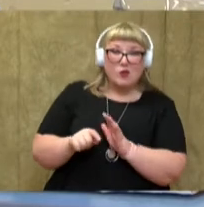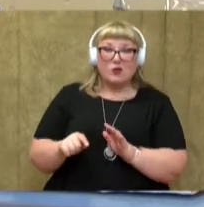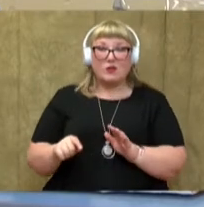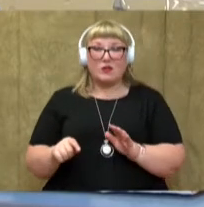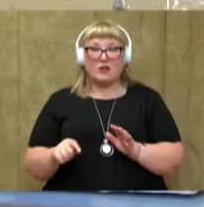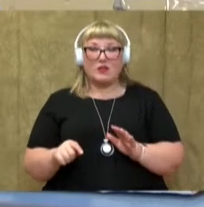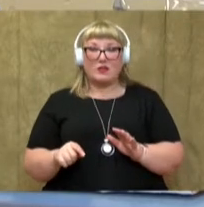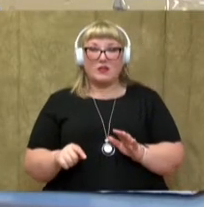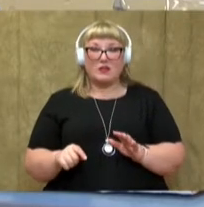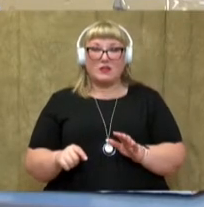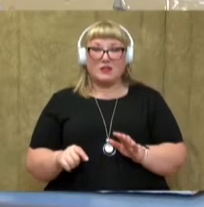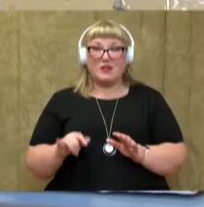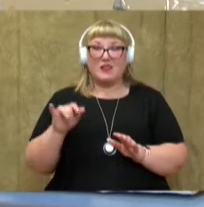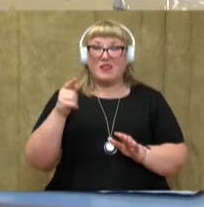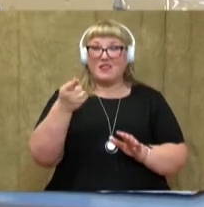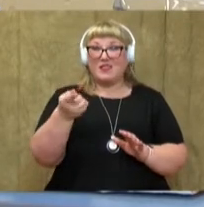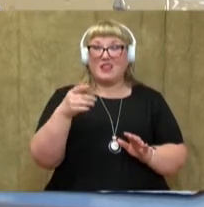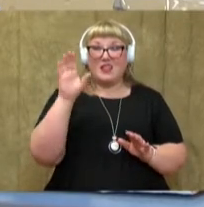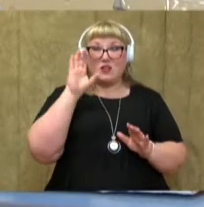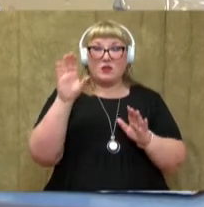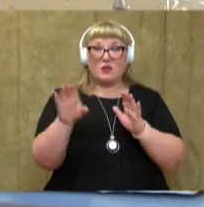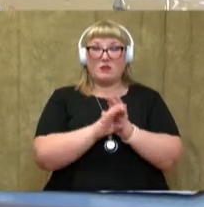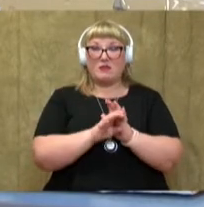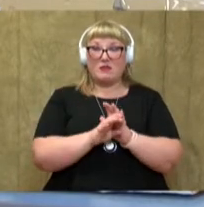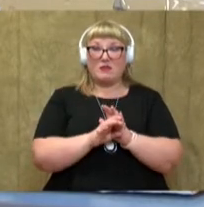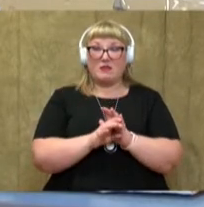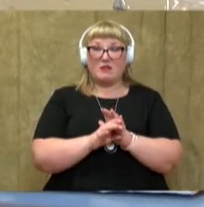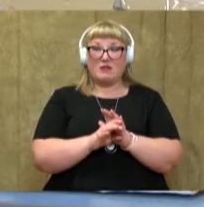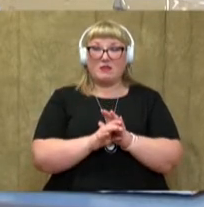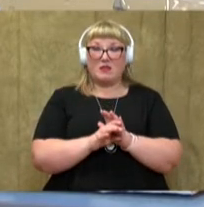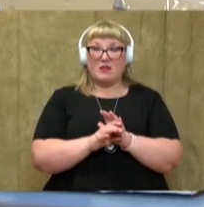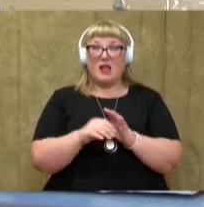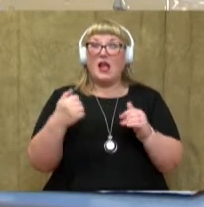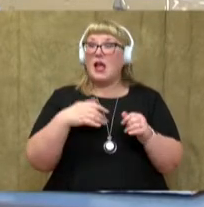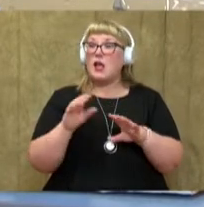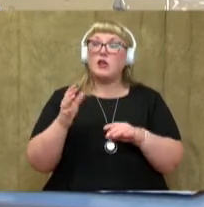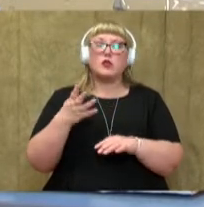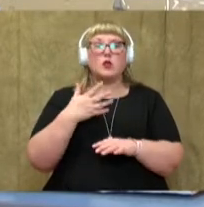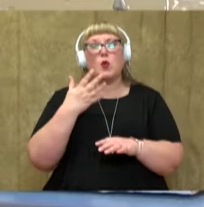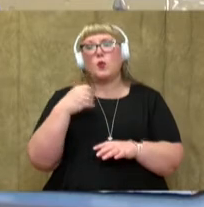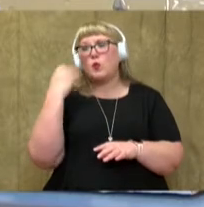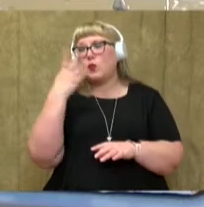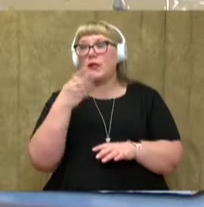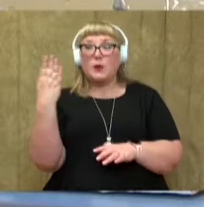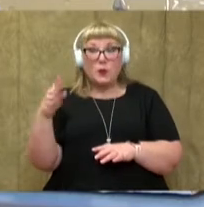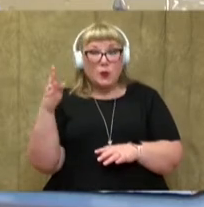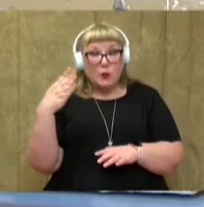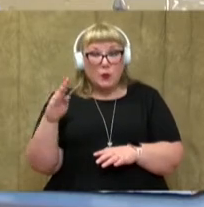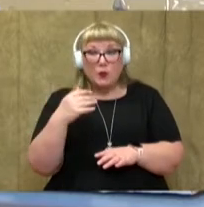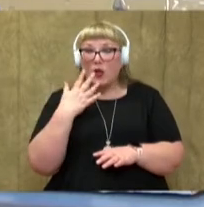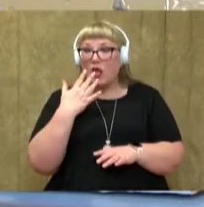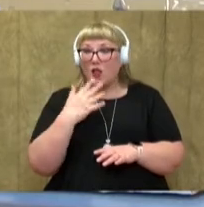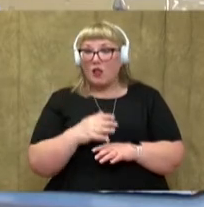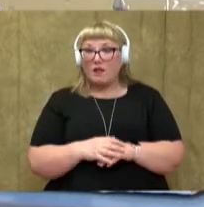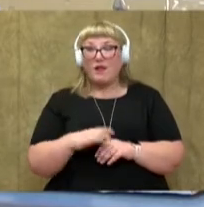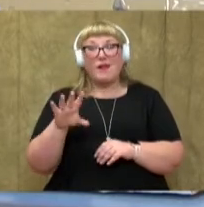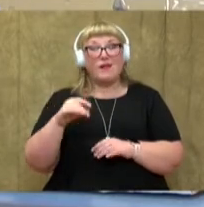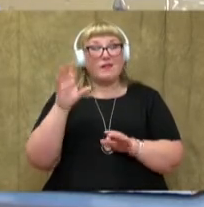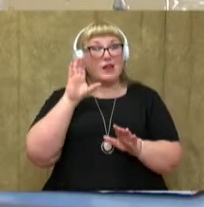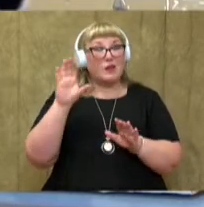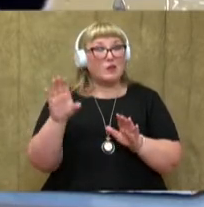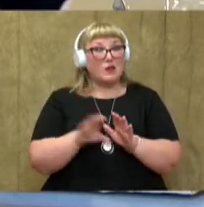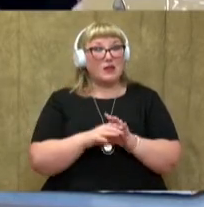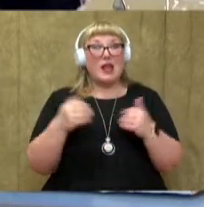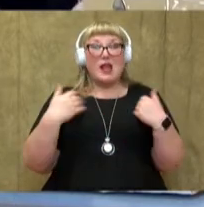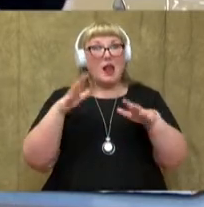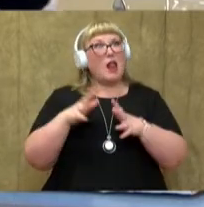a picture of an ad for something, but it has this beautiful blue color. And so I found a picture that had a lot